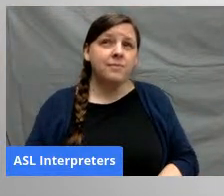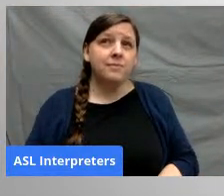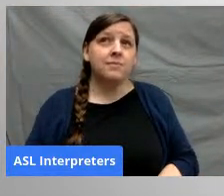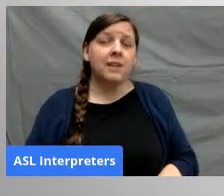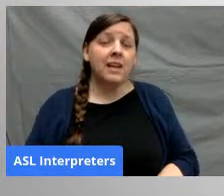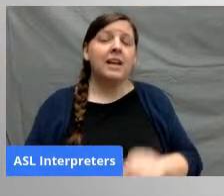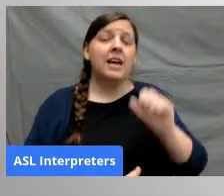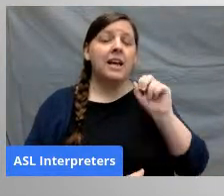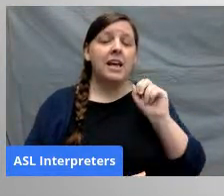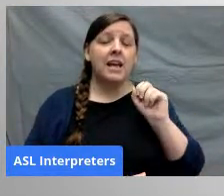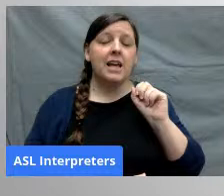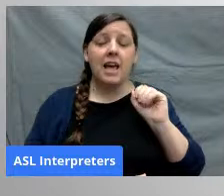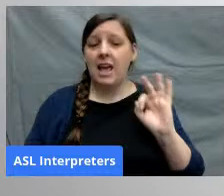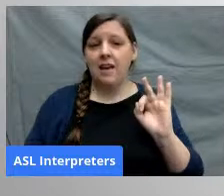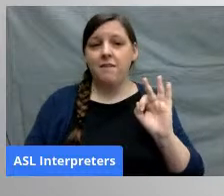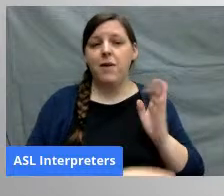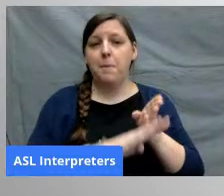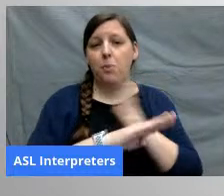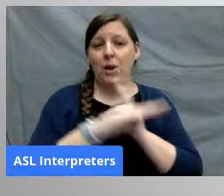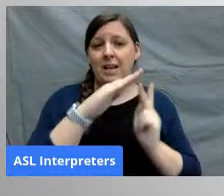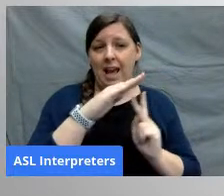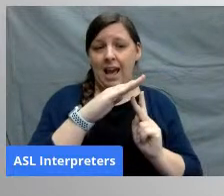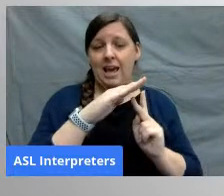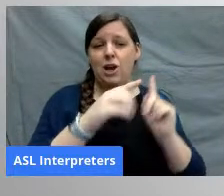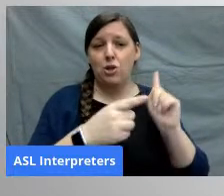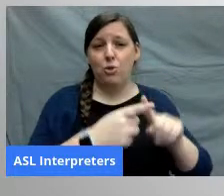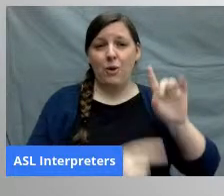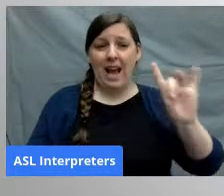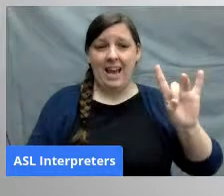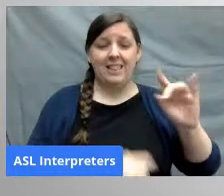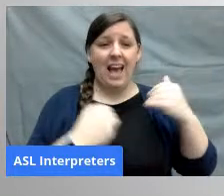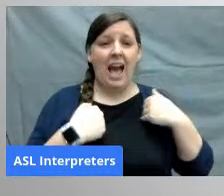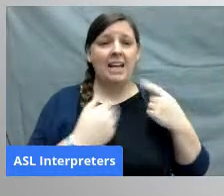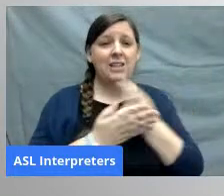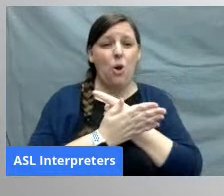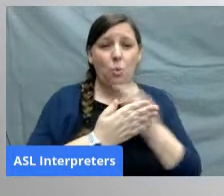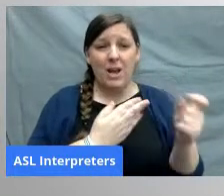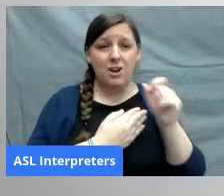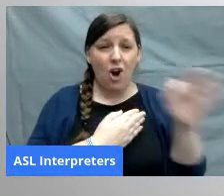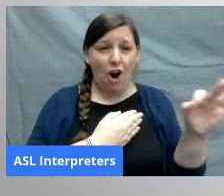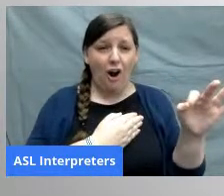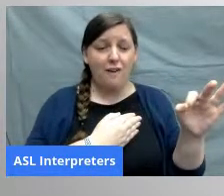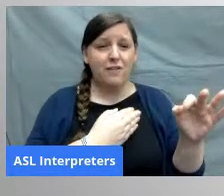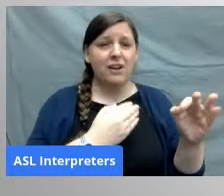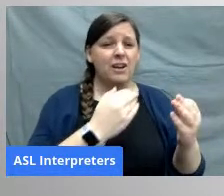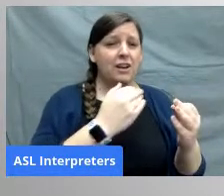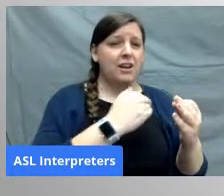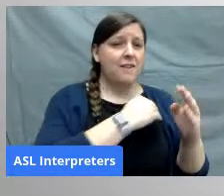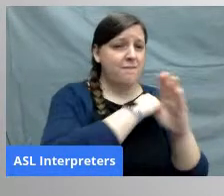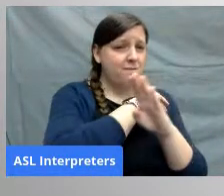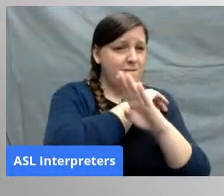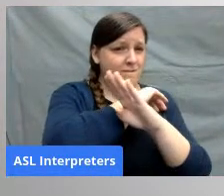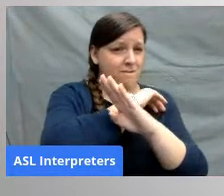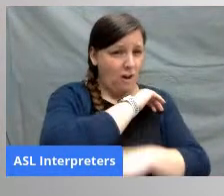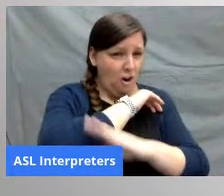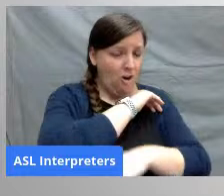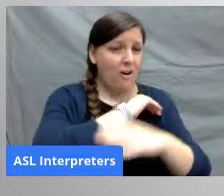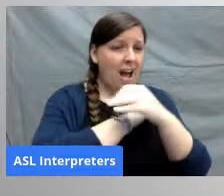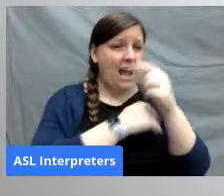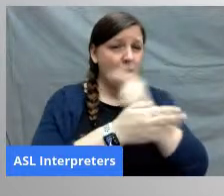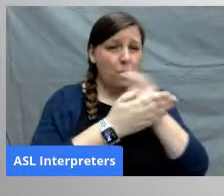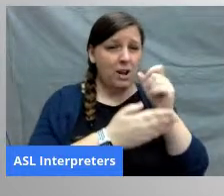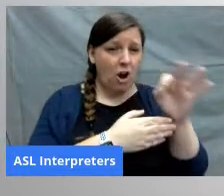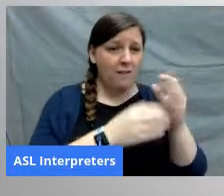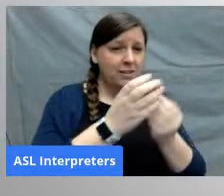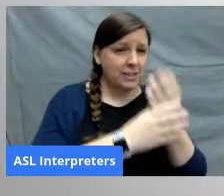pre-K through 8 is getting a week off in the fall and a week off in the spring, and then the high schoolers are only getting the week off in the